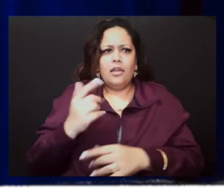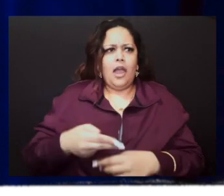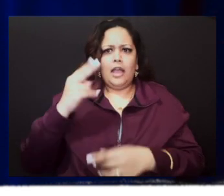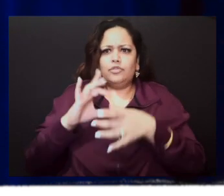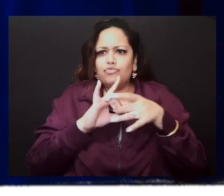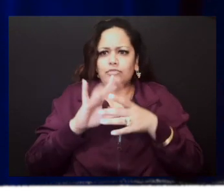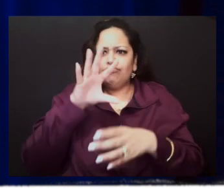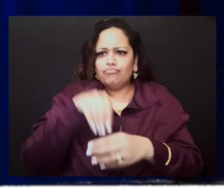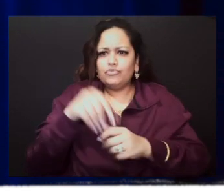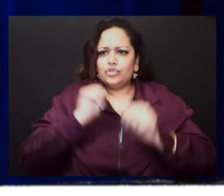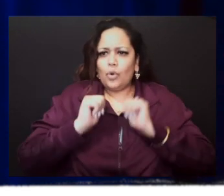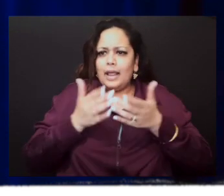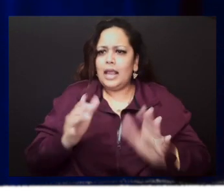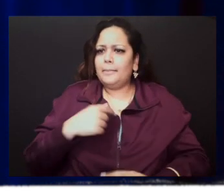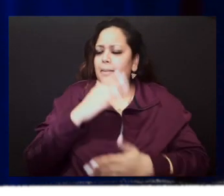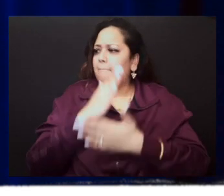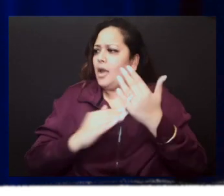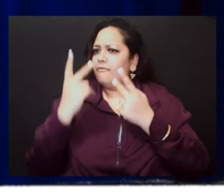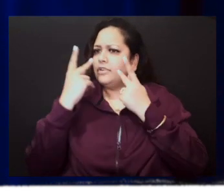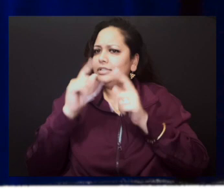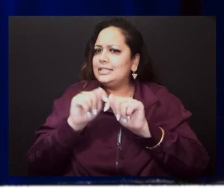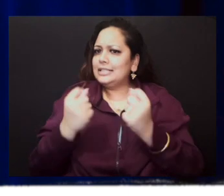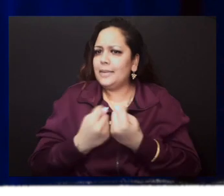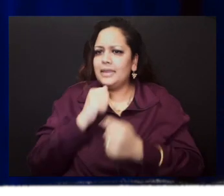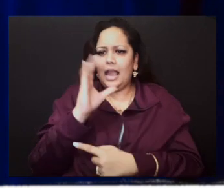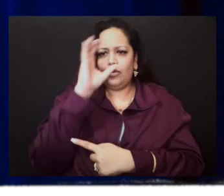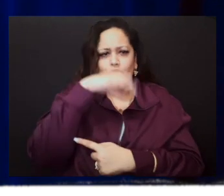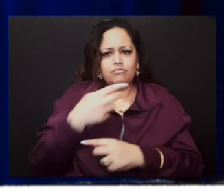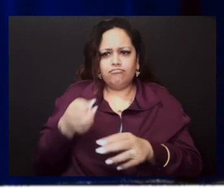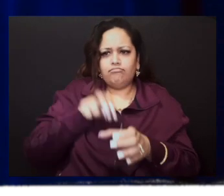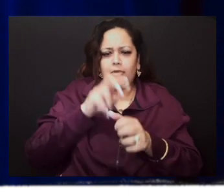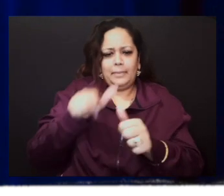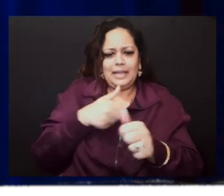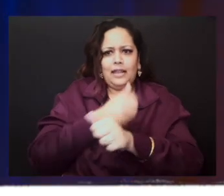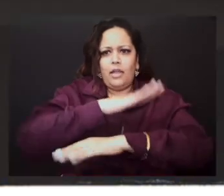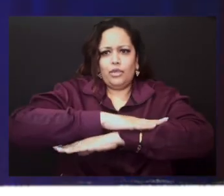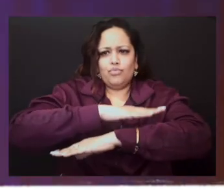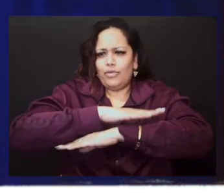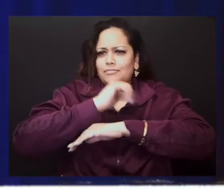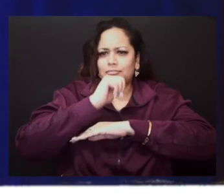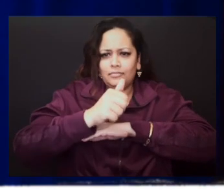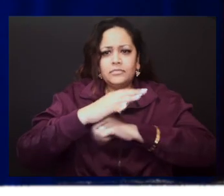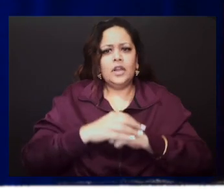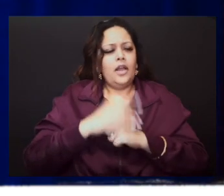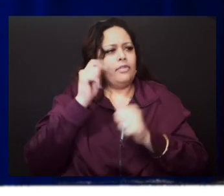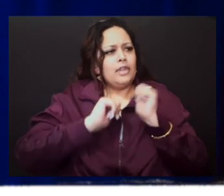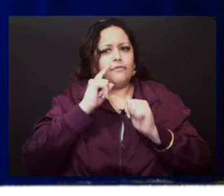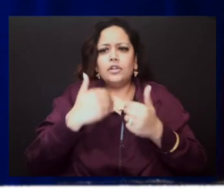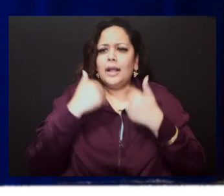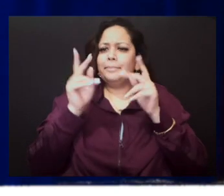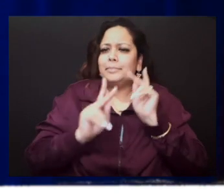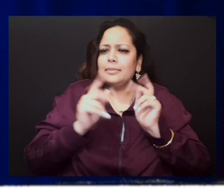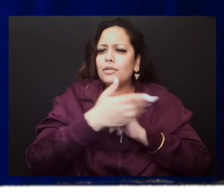shows allow me to be a visible part of the team, not a strange figure sitting in the booth. Theatre for Young Audiences